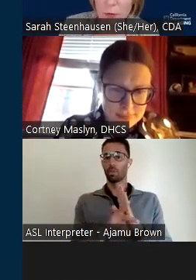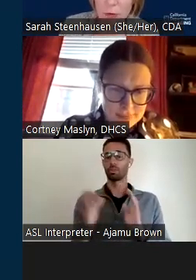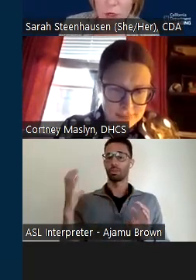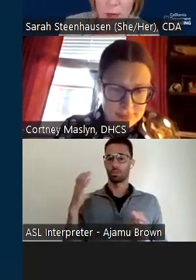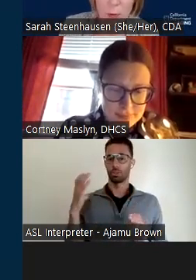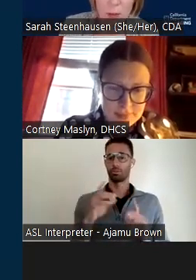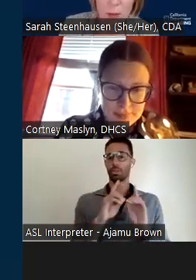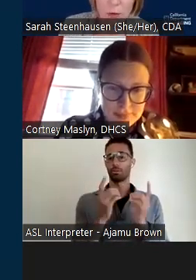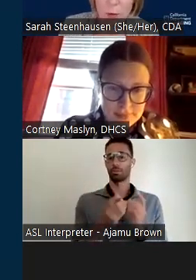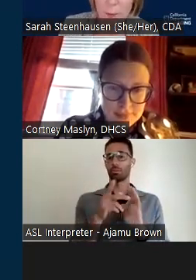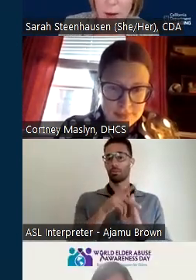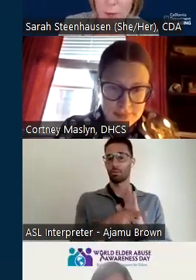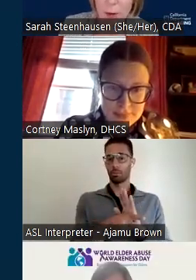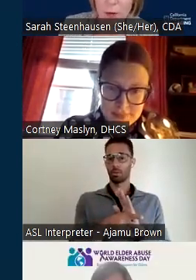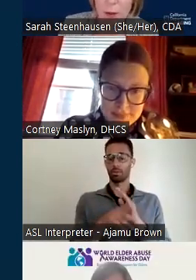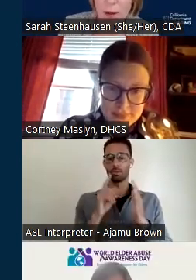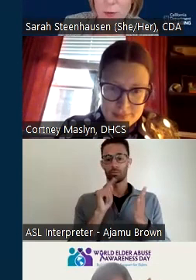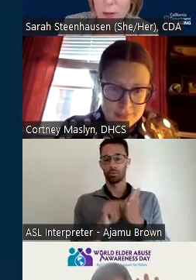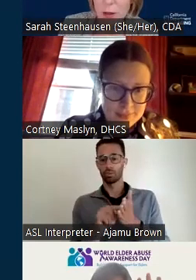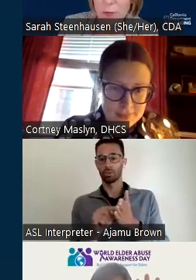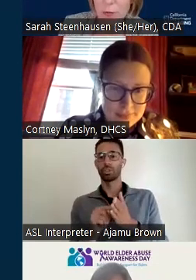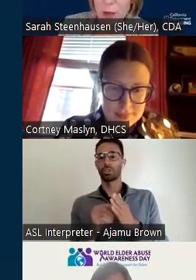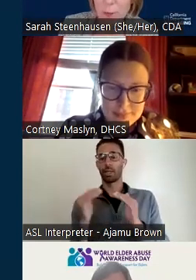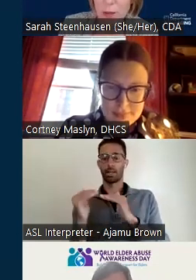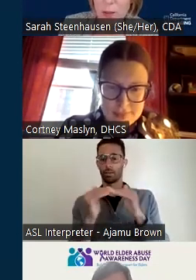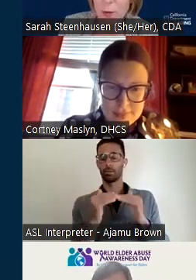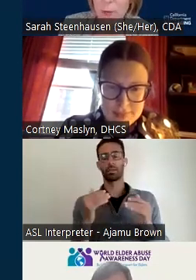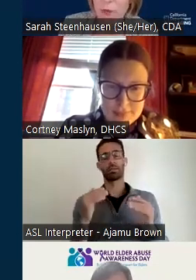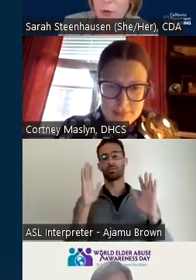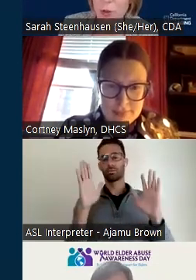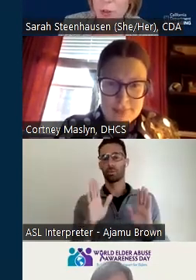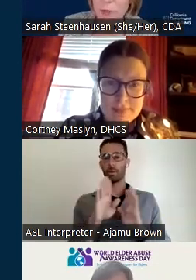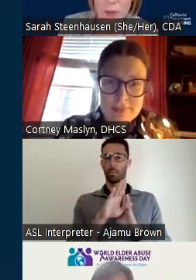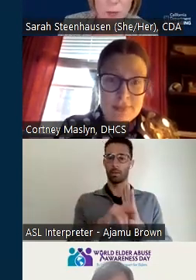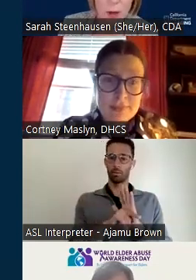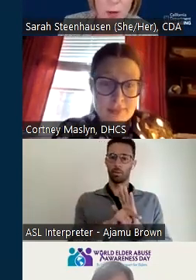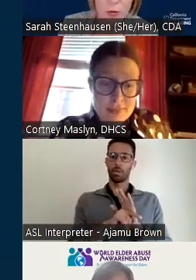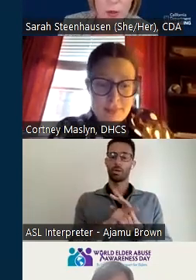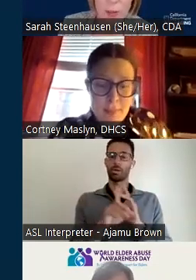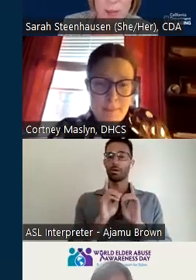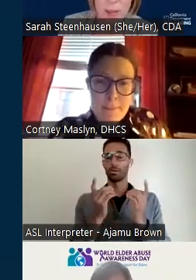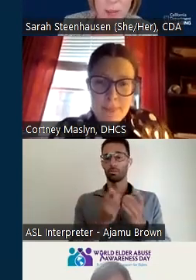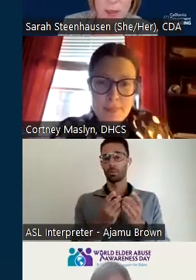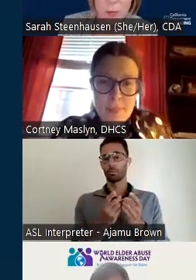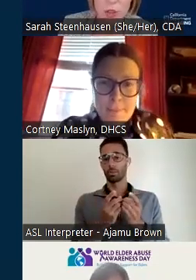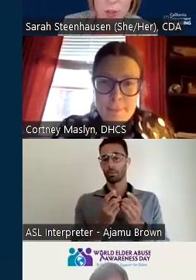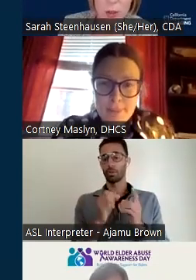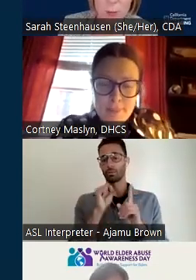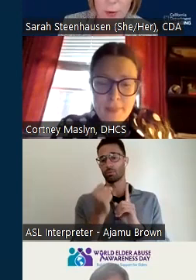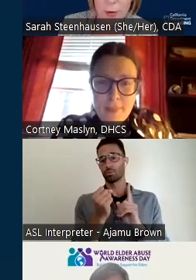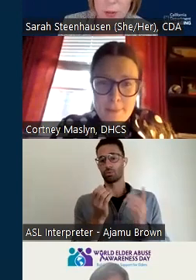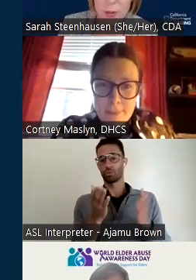Policy Research and Equity, has a great background, spent a lot of time at the Department of Social Services prior to coming to CDA, where